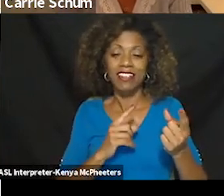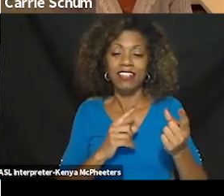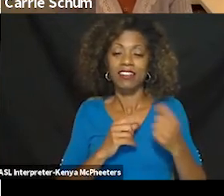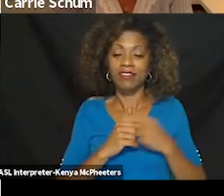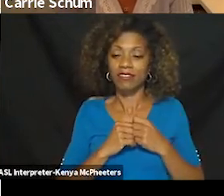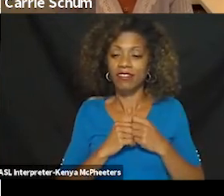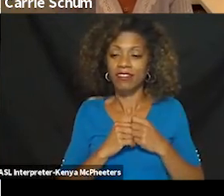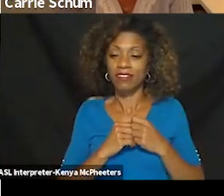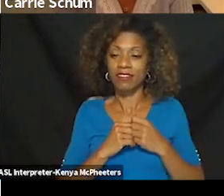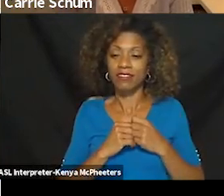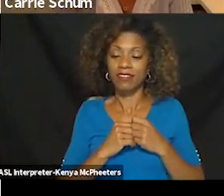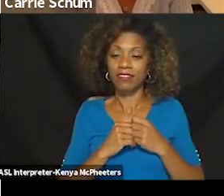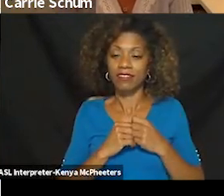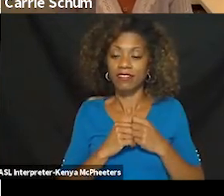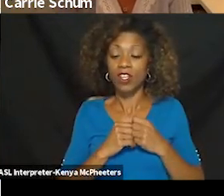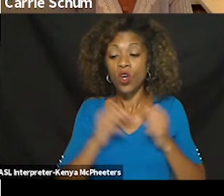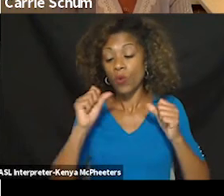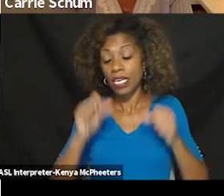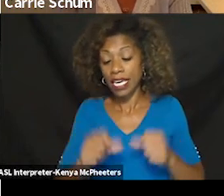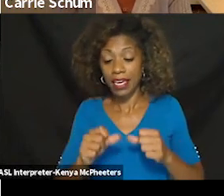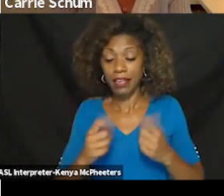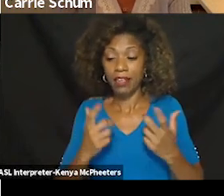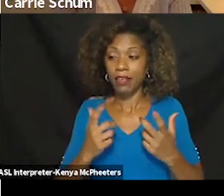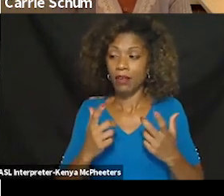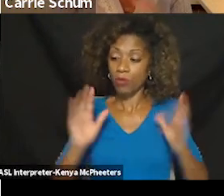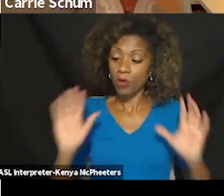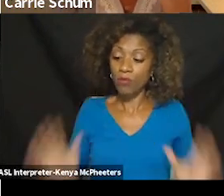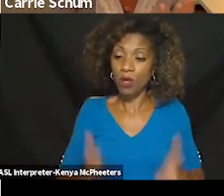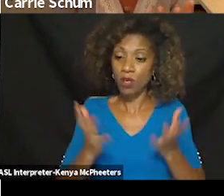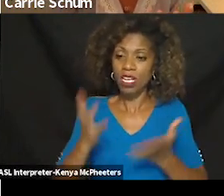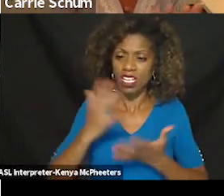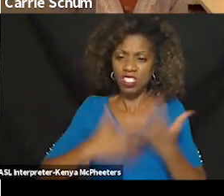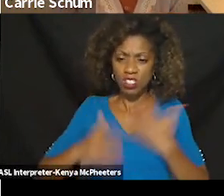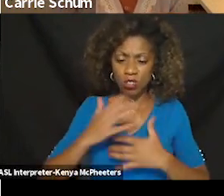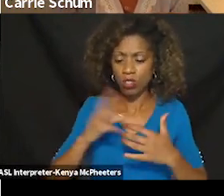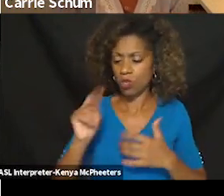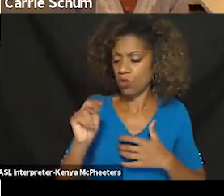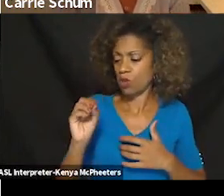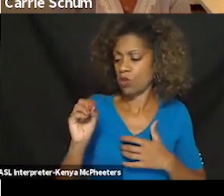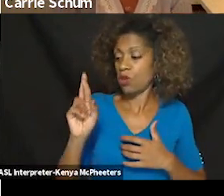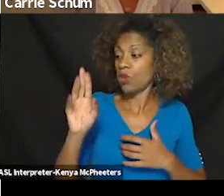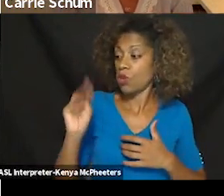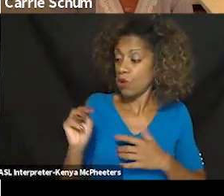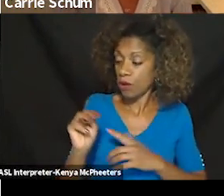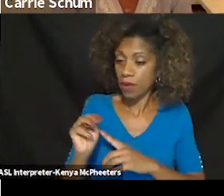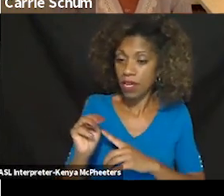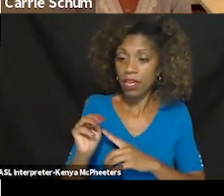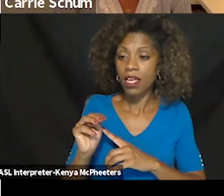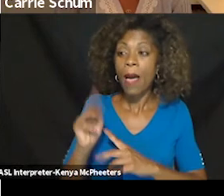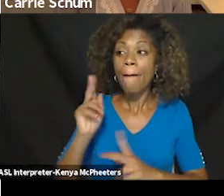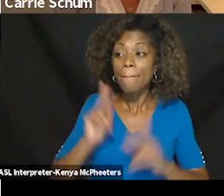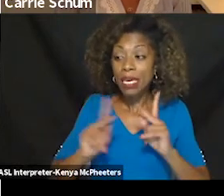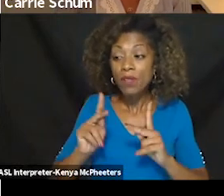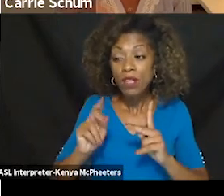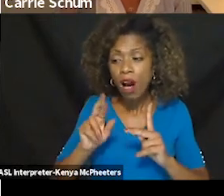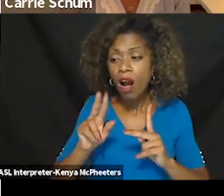right thing. We could promote a social norm and remind people and reinforce that they were doing great stuff, that there were reasons to keep doing